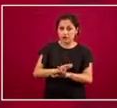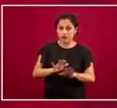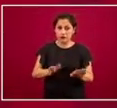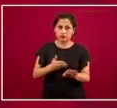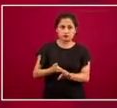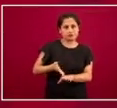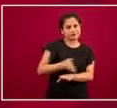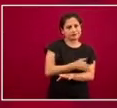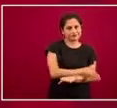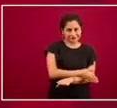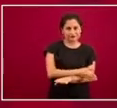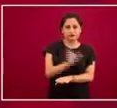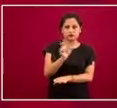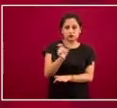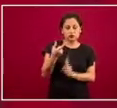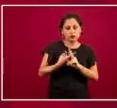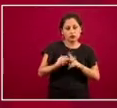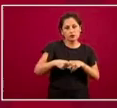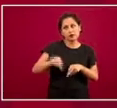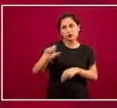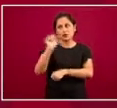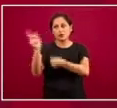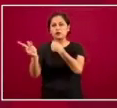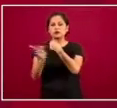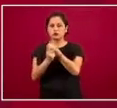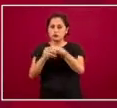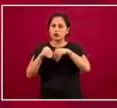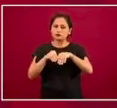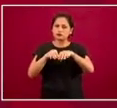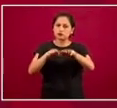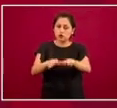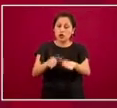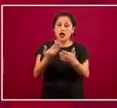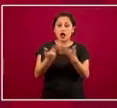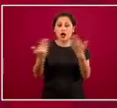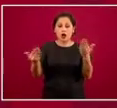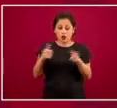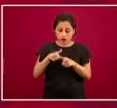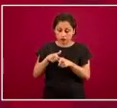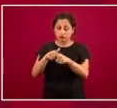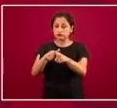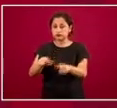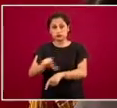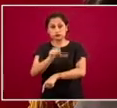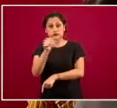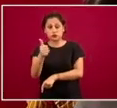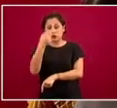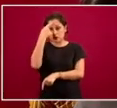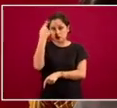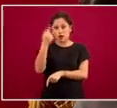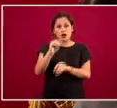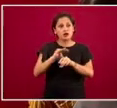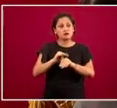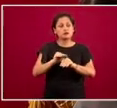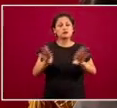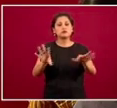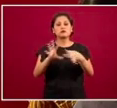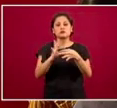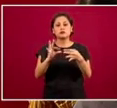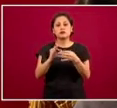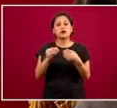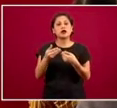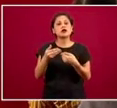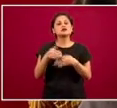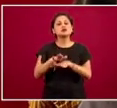developments in the response, in the federal response to this pandemic as the pandemic evolved, because we have been changing and modifying and amplifying